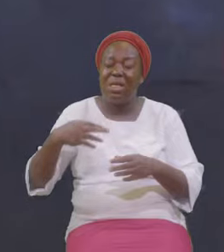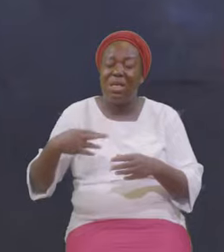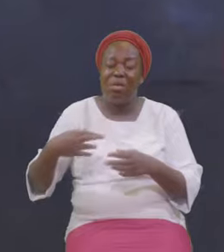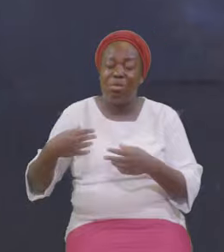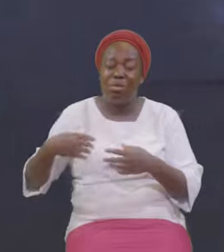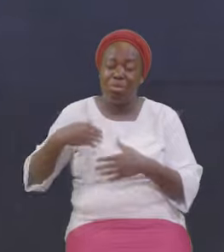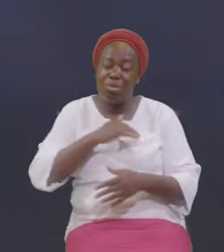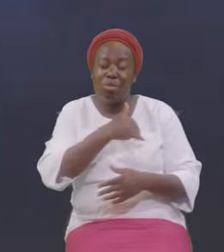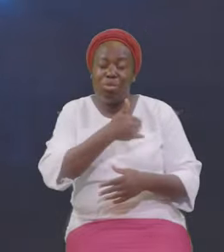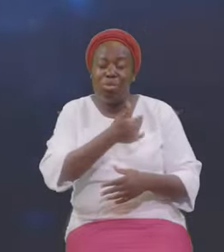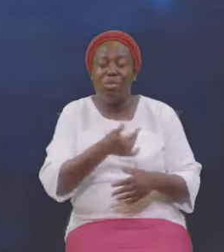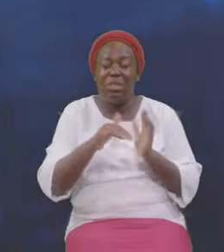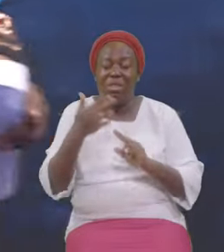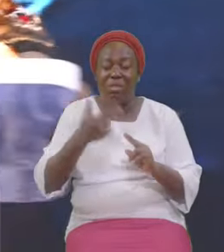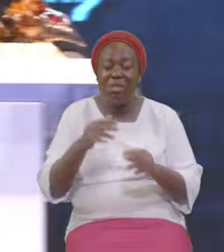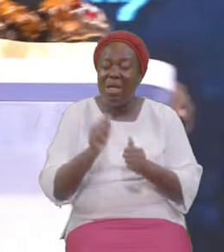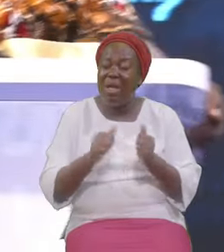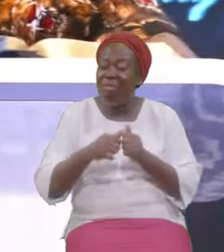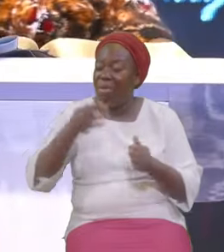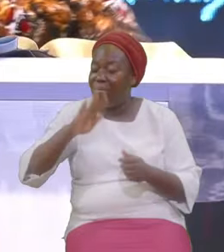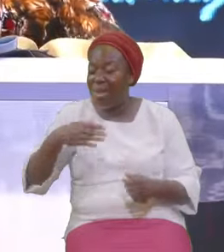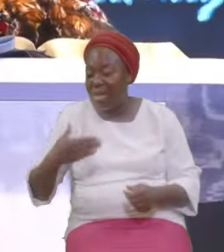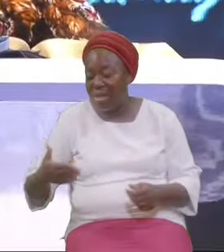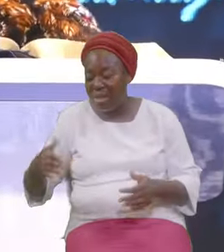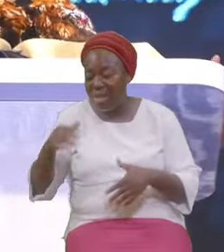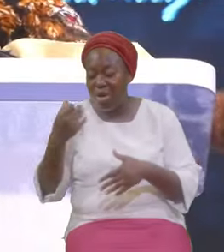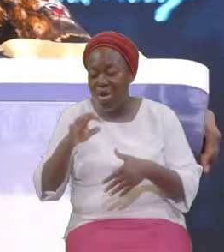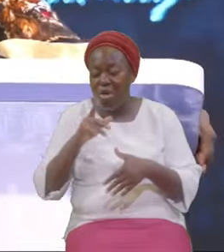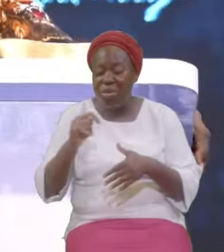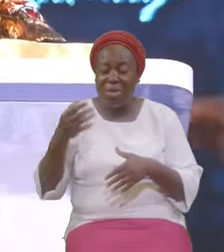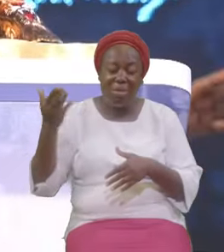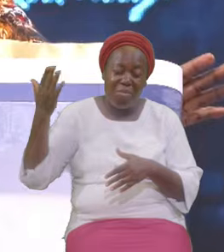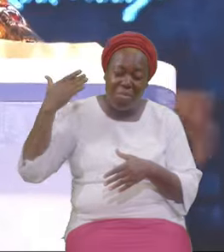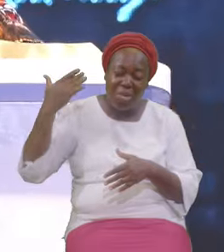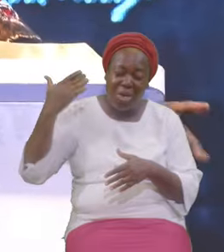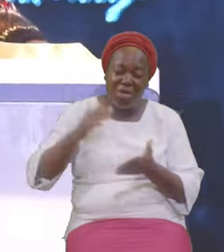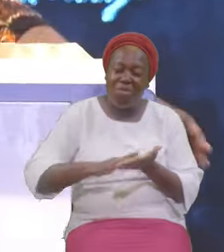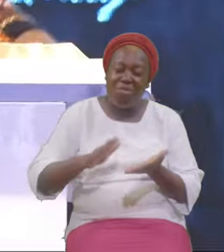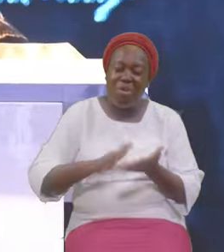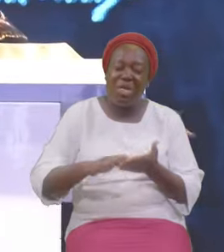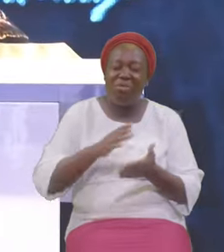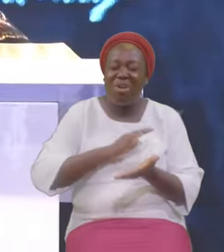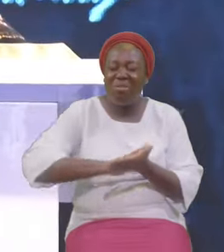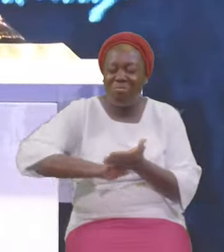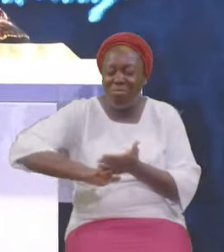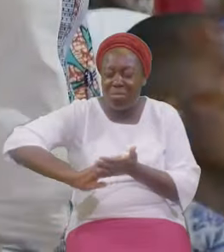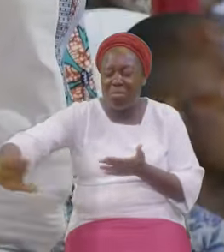Every bad thing of the past, forgive and wipe everything